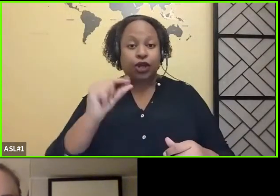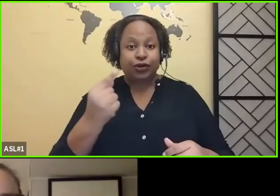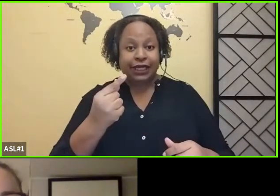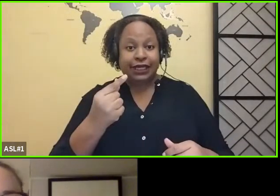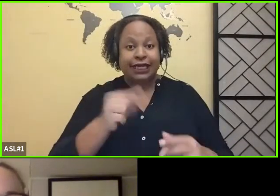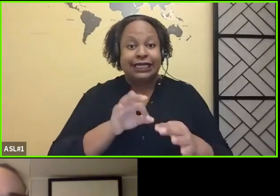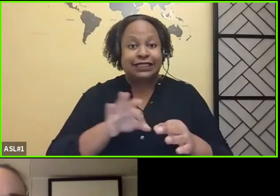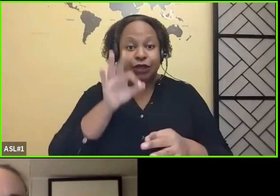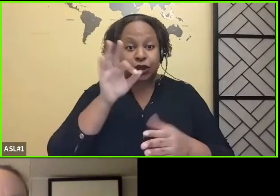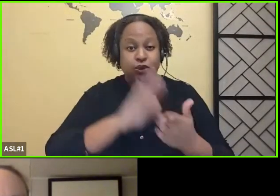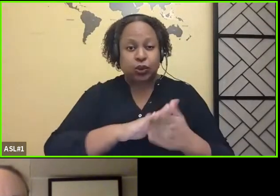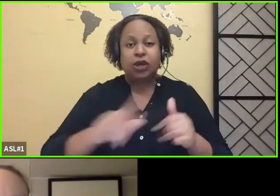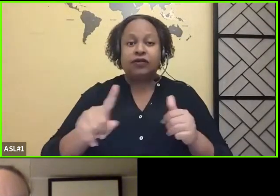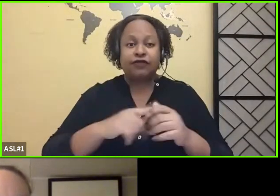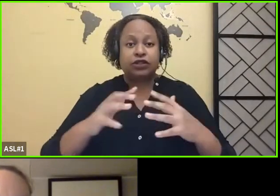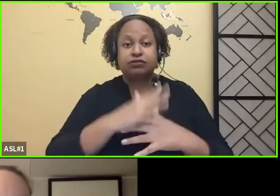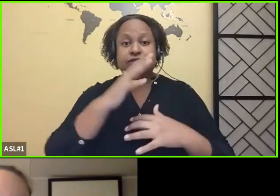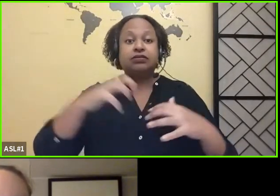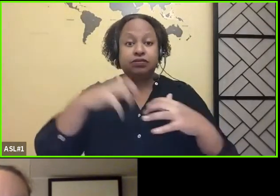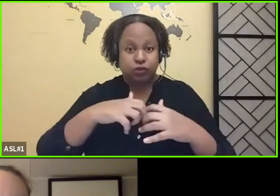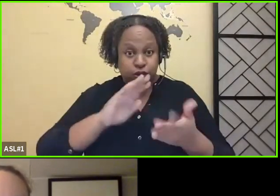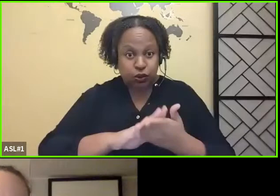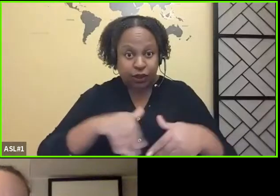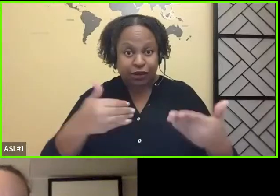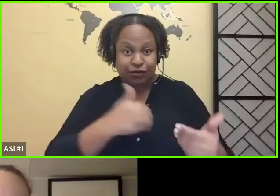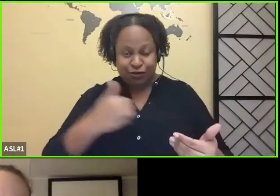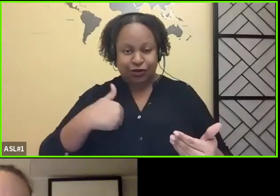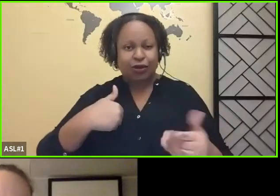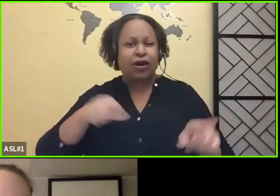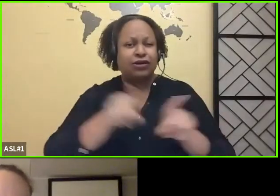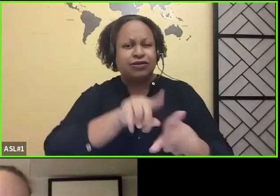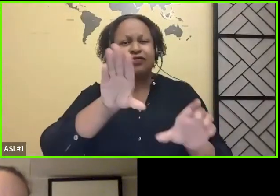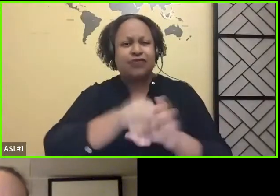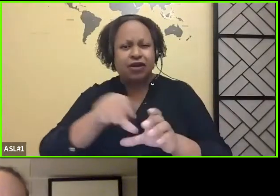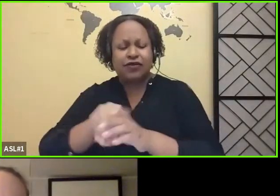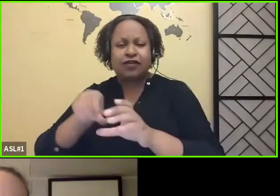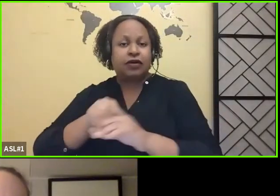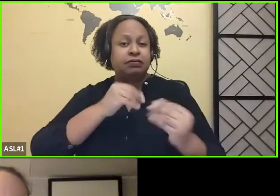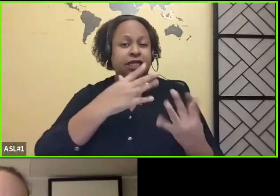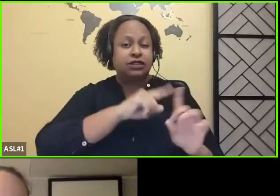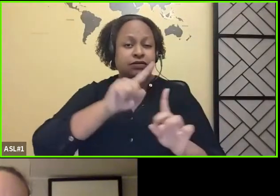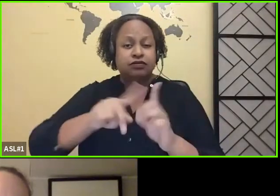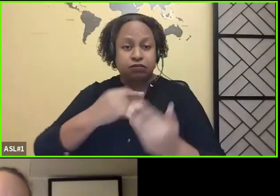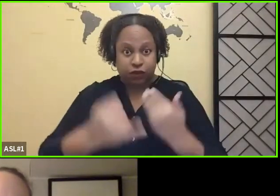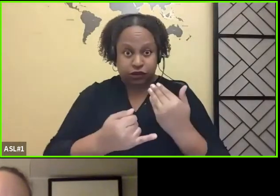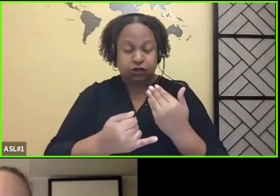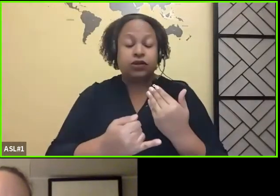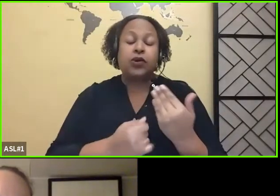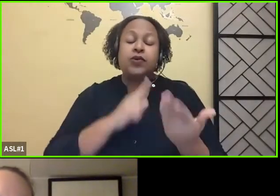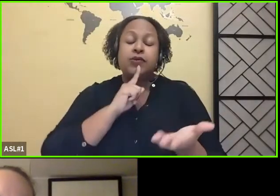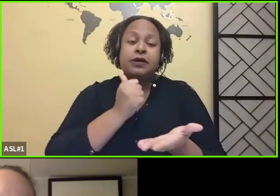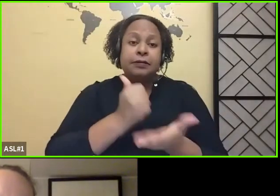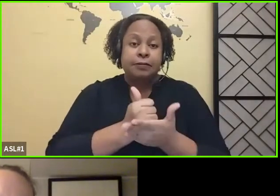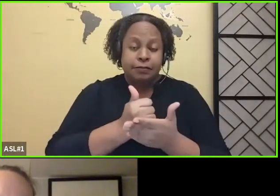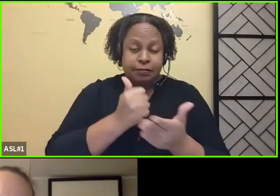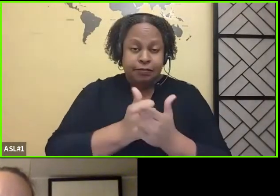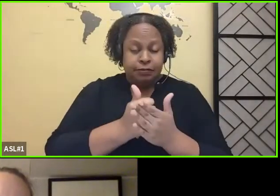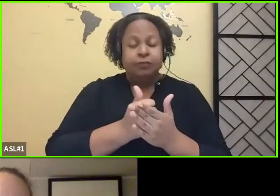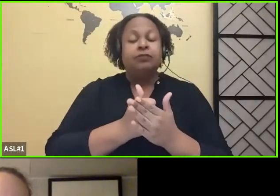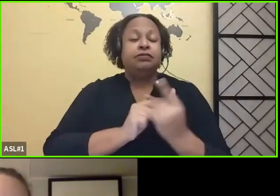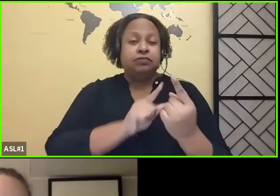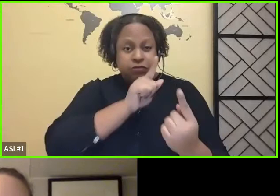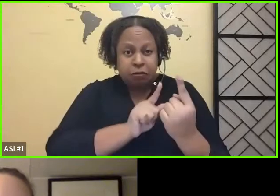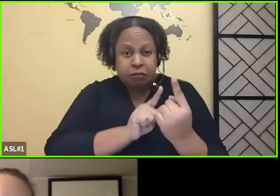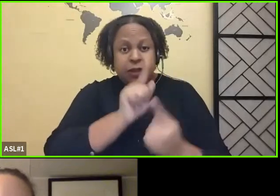in the city, as well as dozens of other efforts that have really mentored